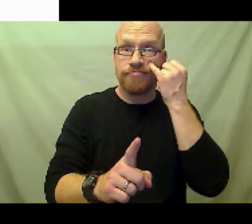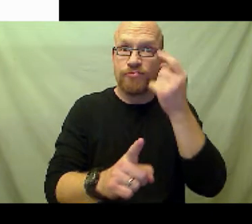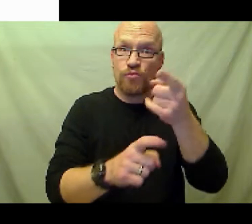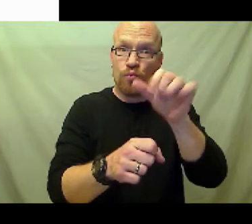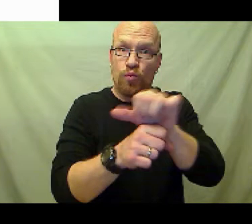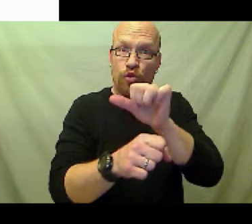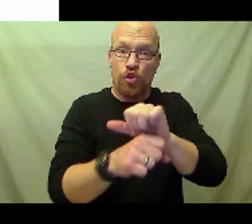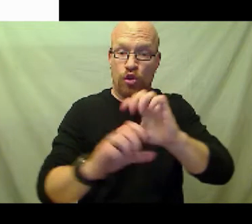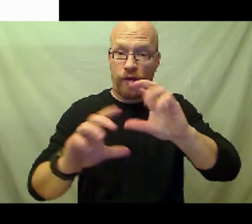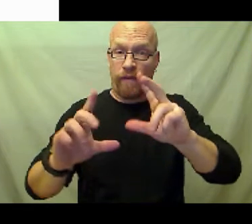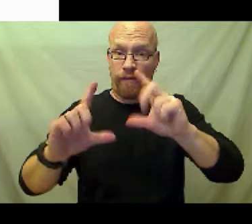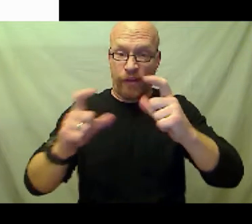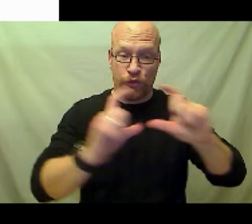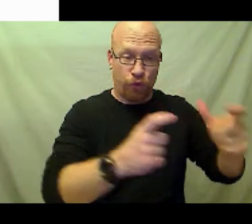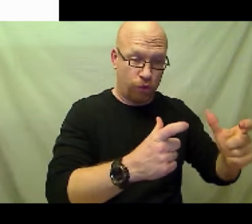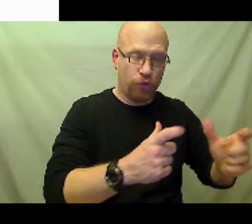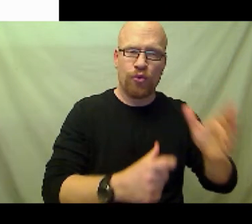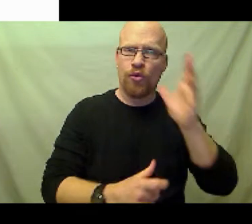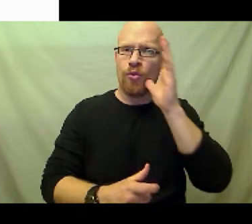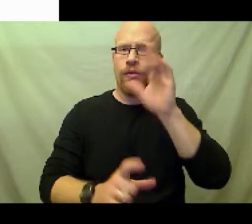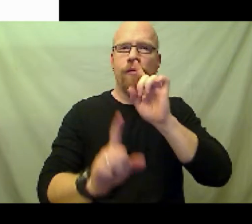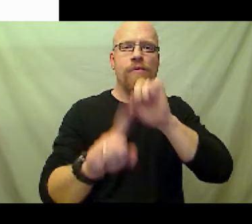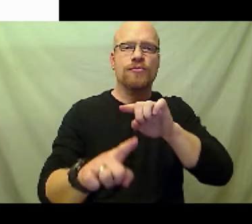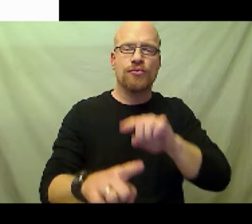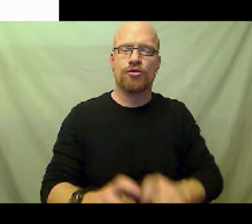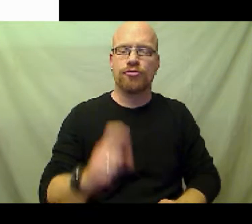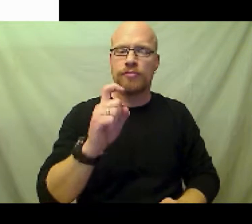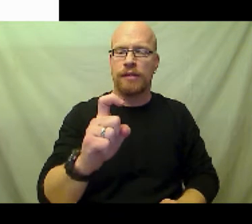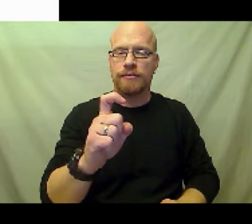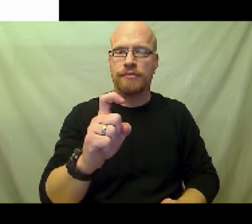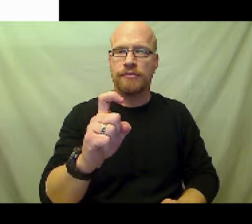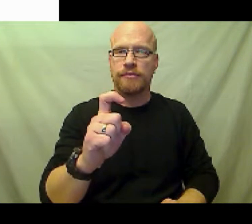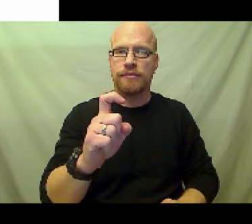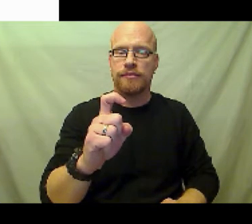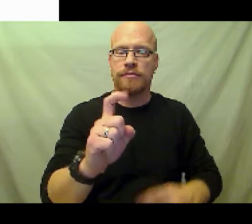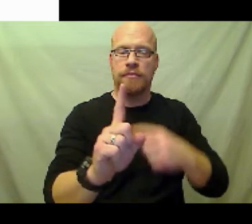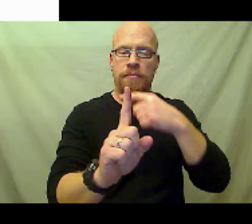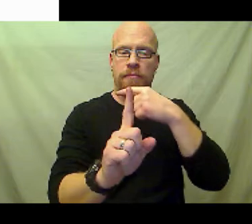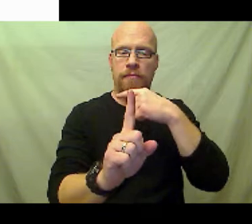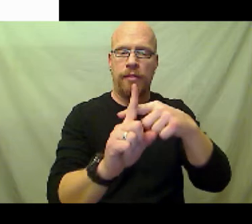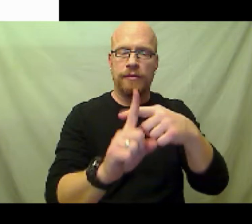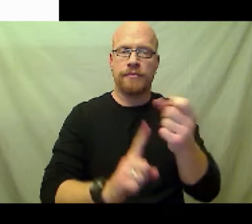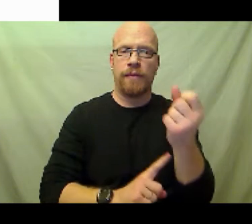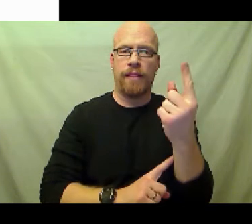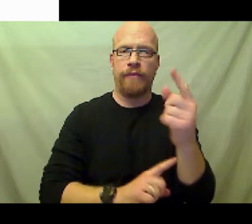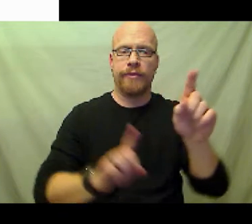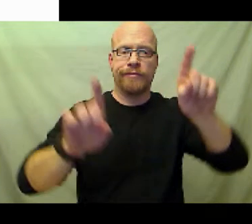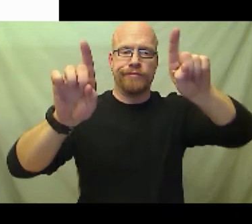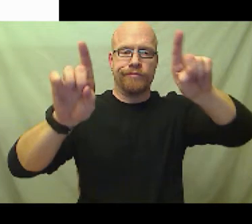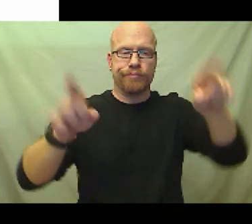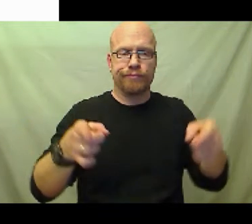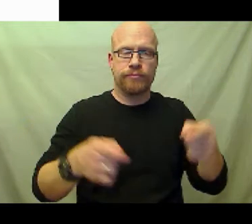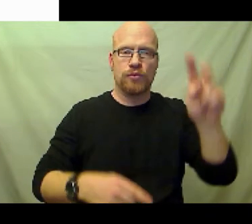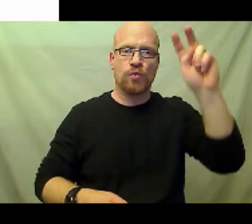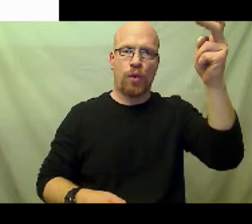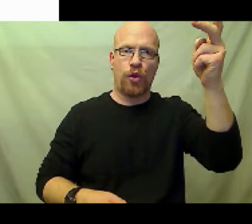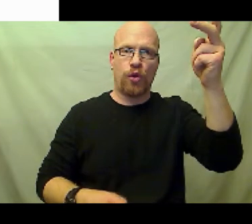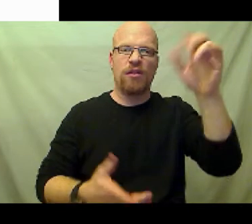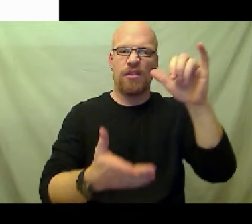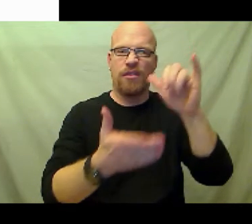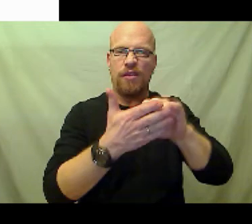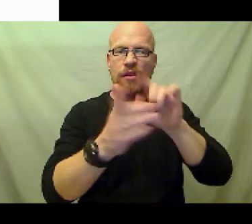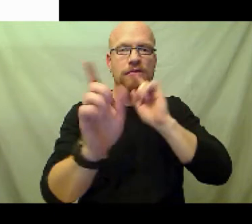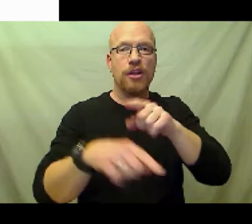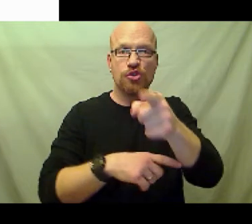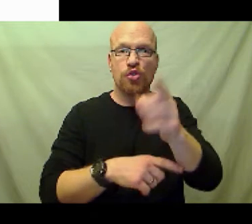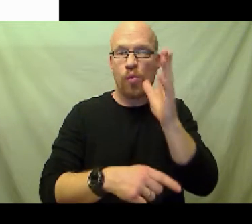And now, if you factor this, the answer is going to be x plus 11